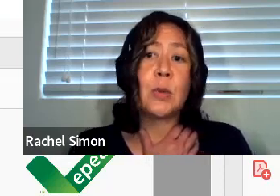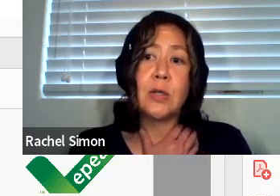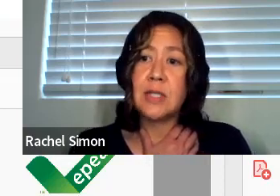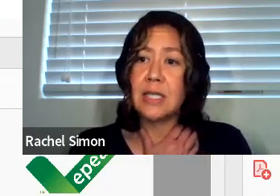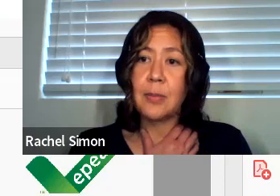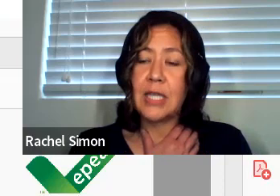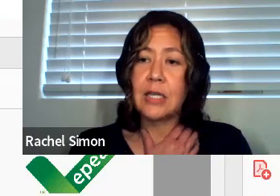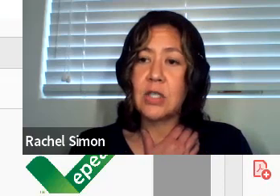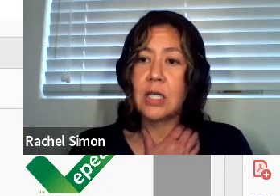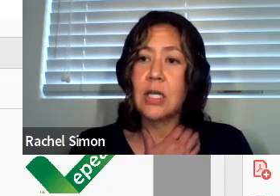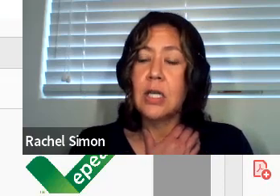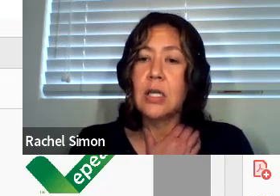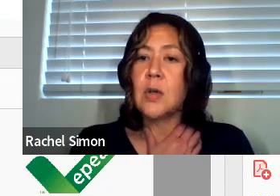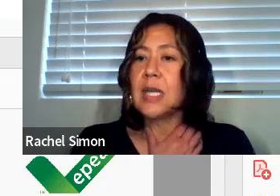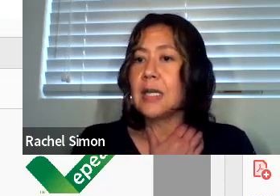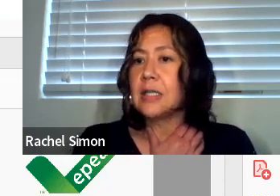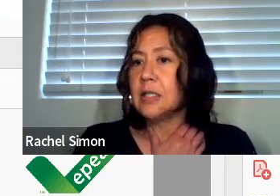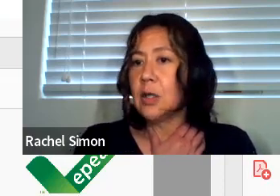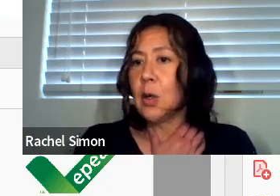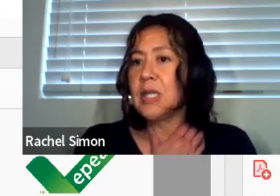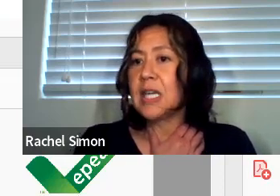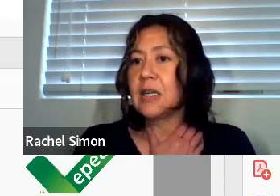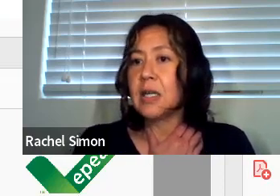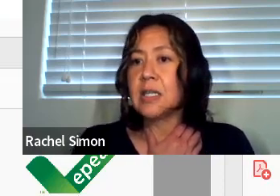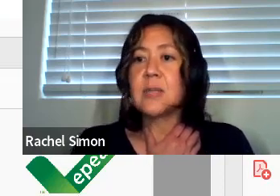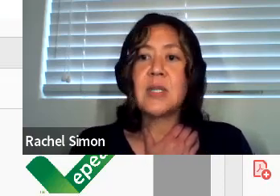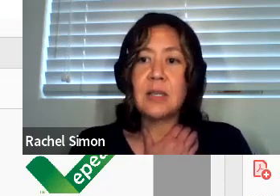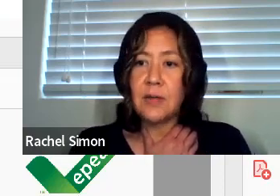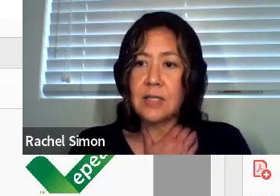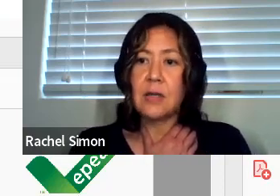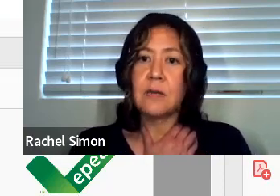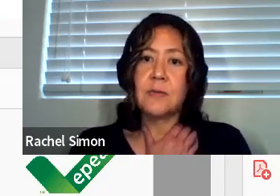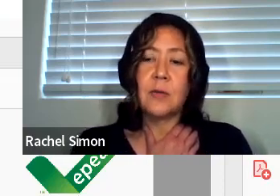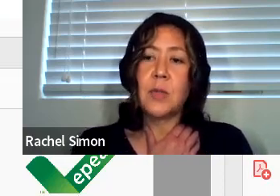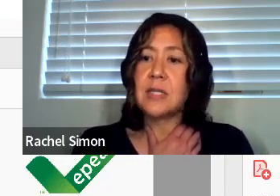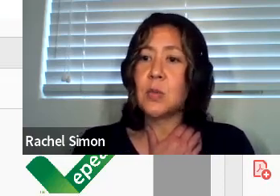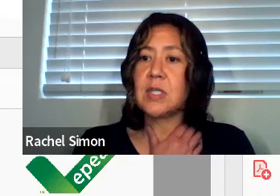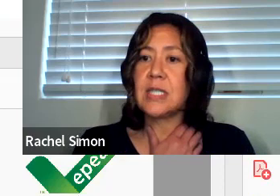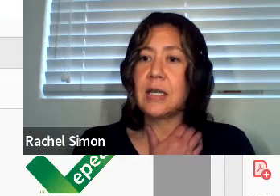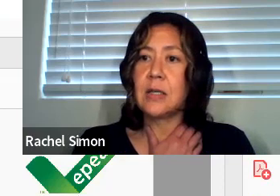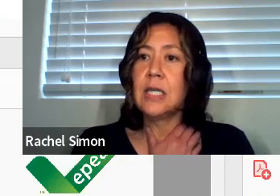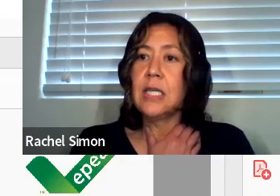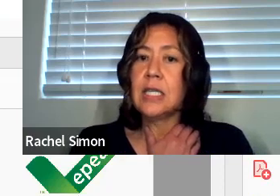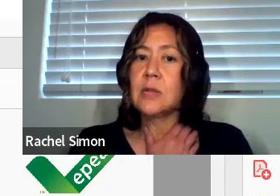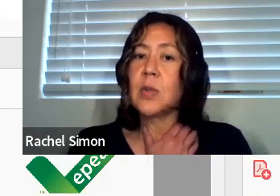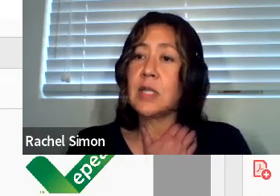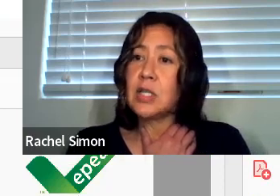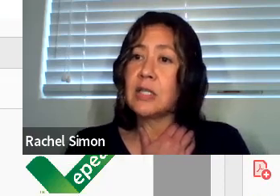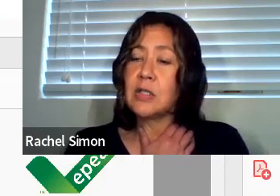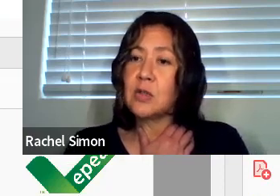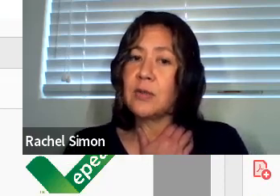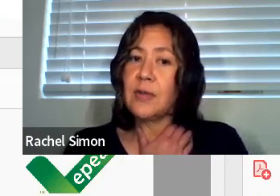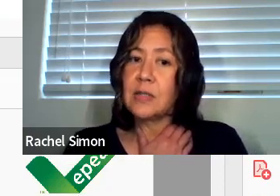most frequent use in an application. So again, you know, honing in on the specifics of what this would entail is one